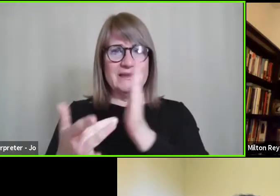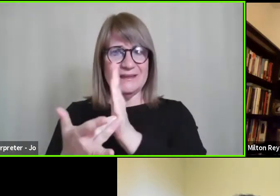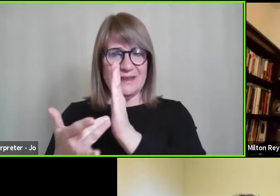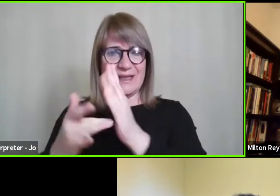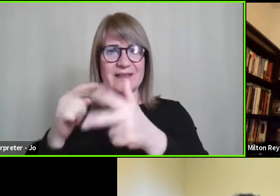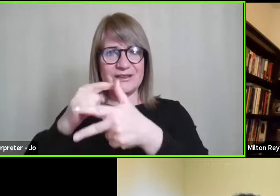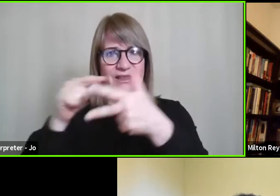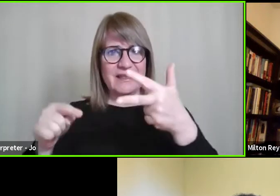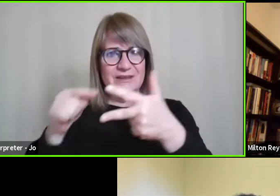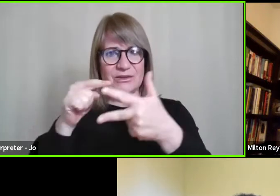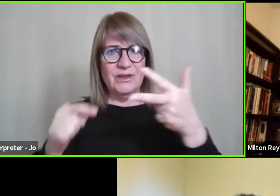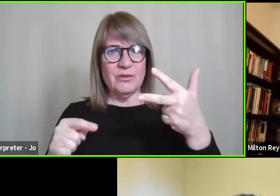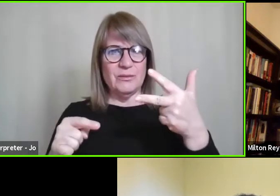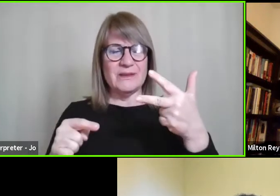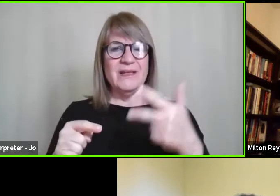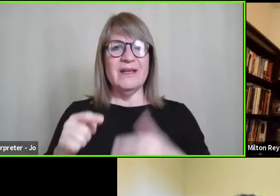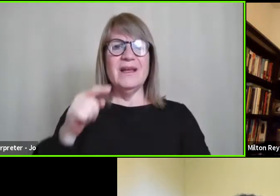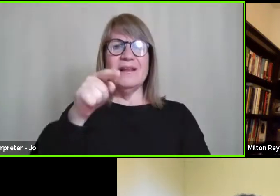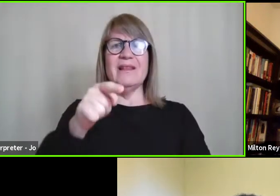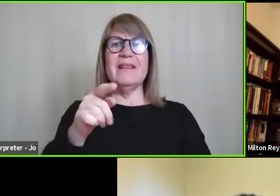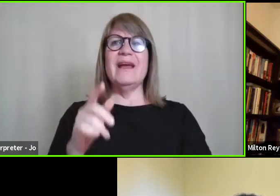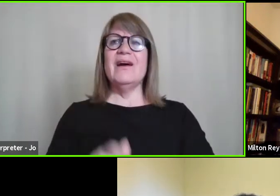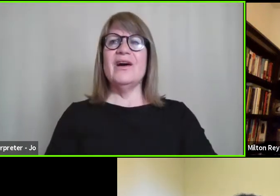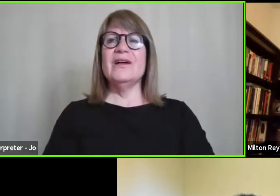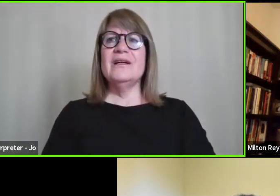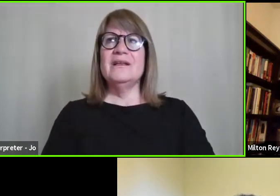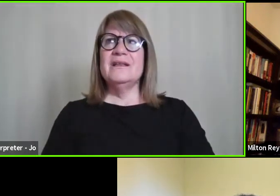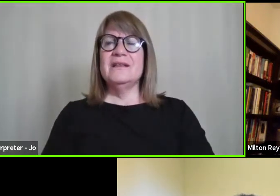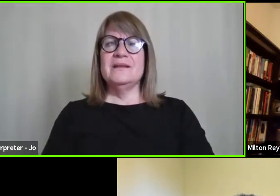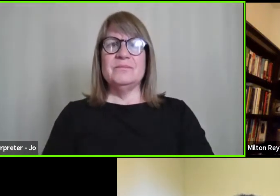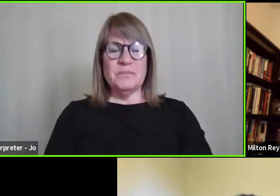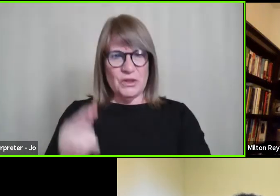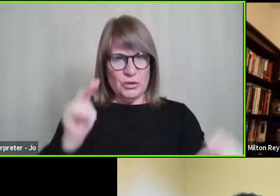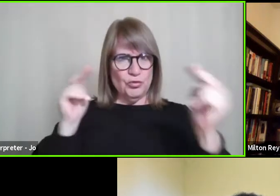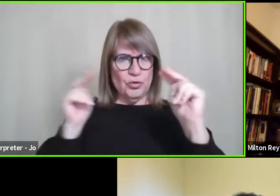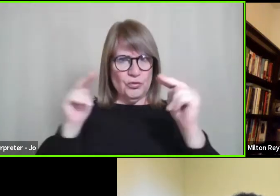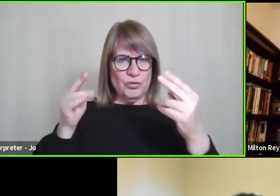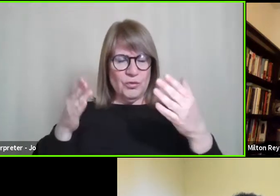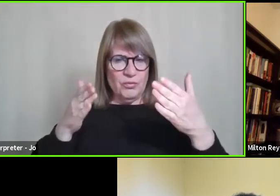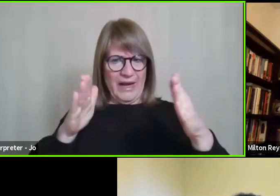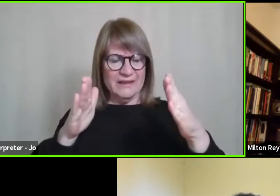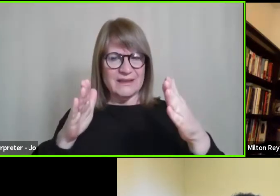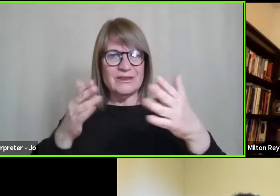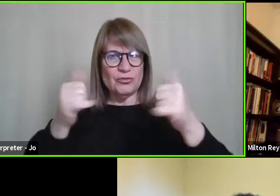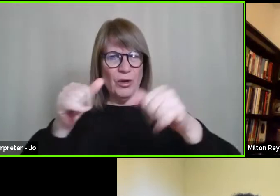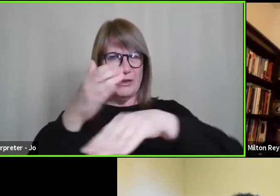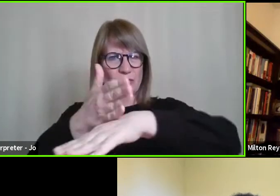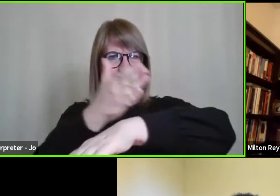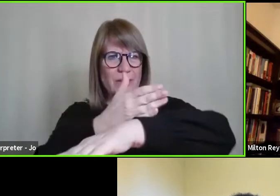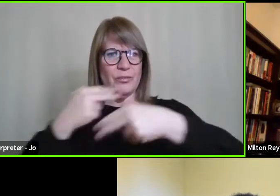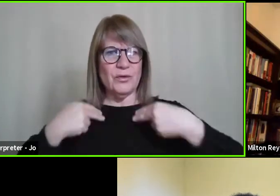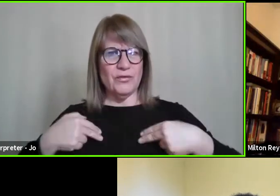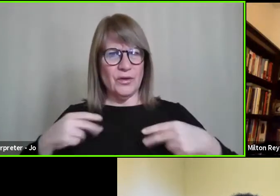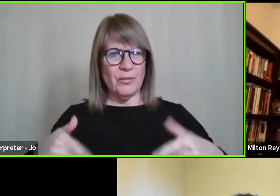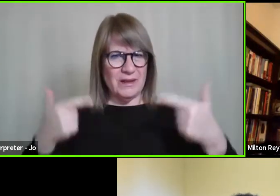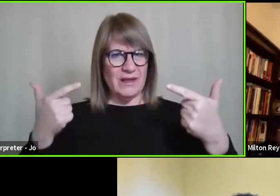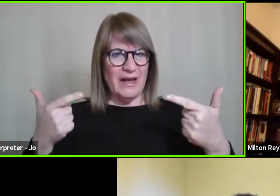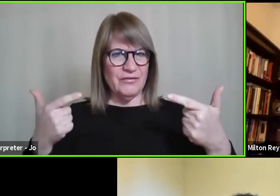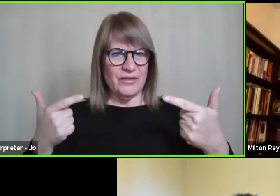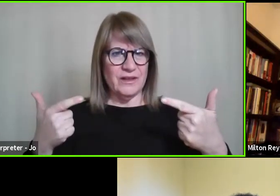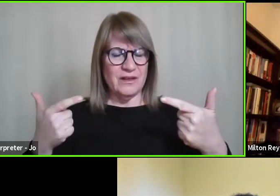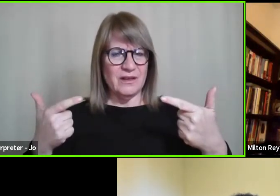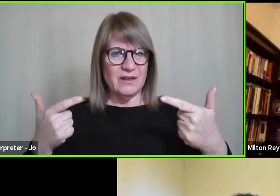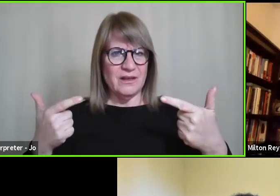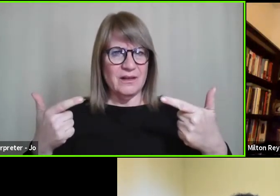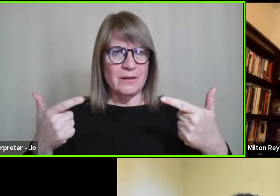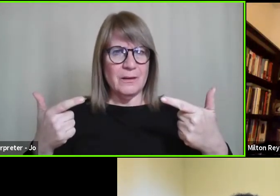these kind of neutral efforts to improve uh human life right so we often think of these this